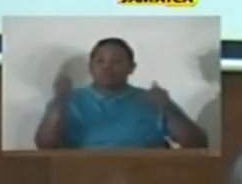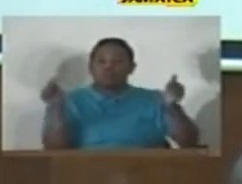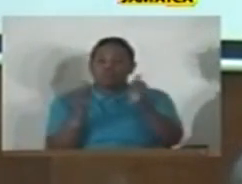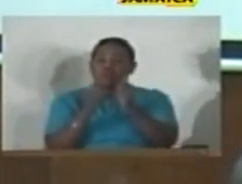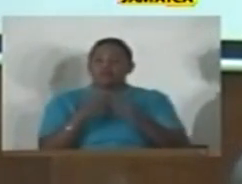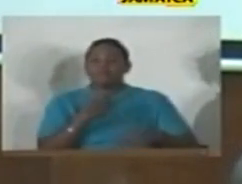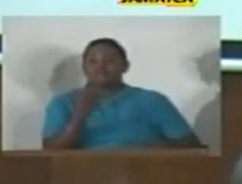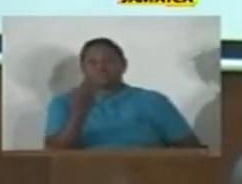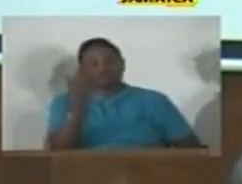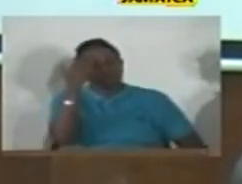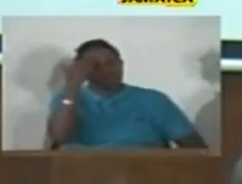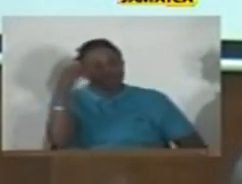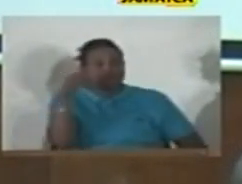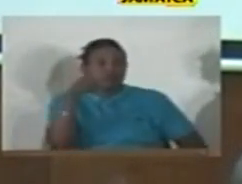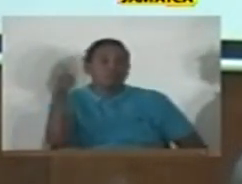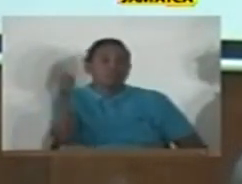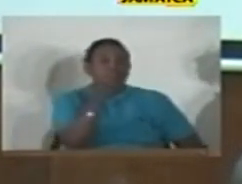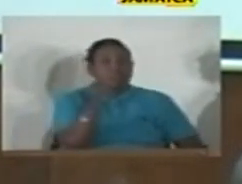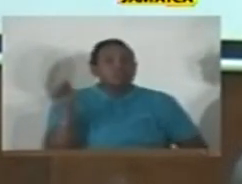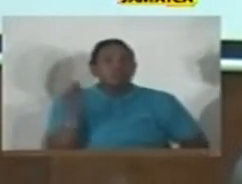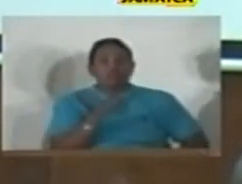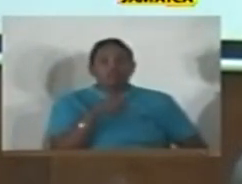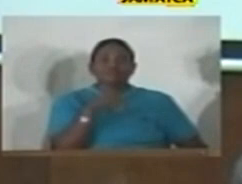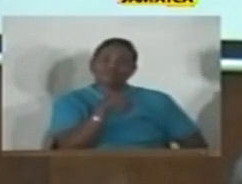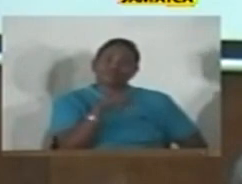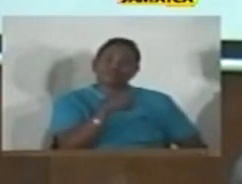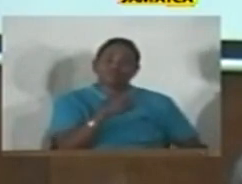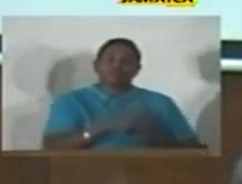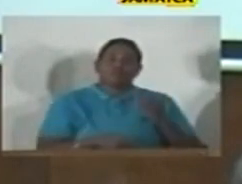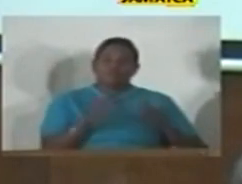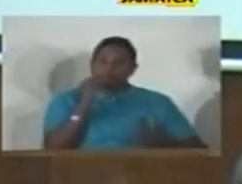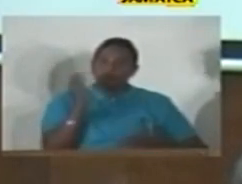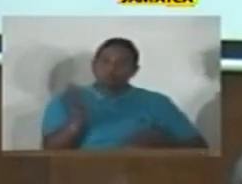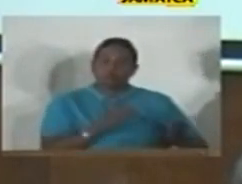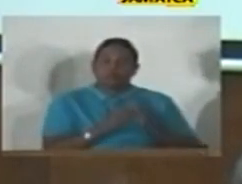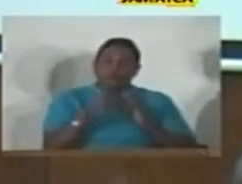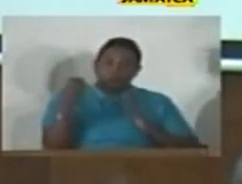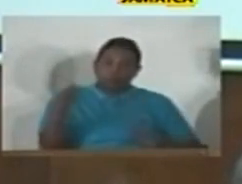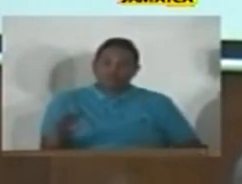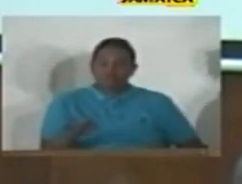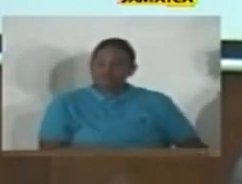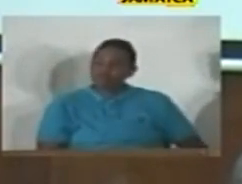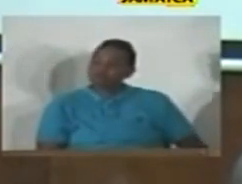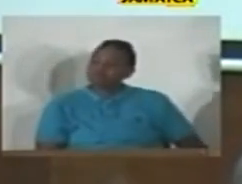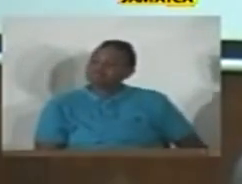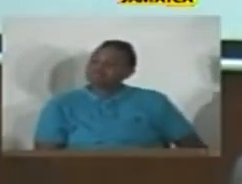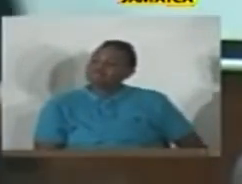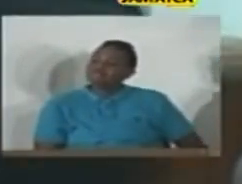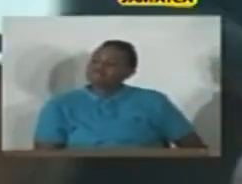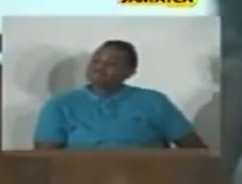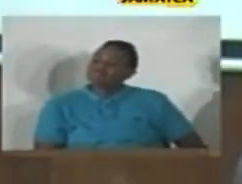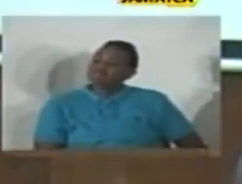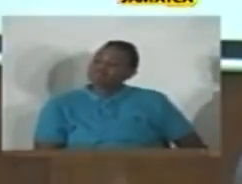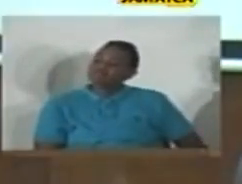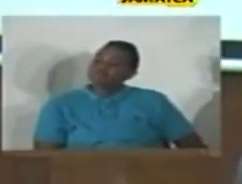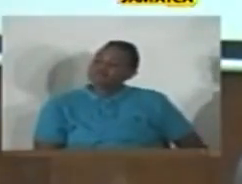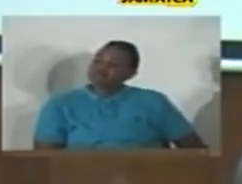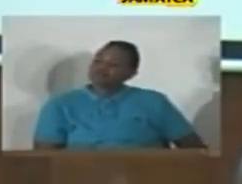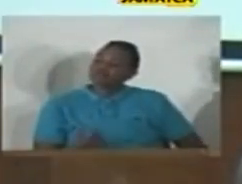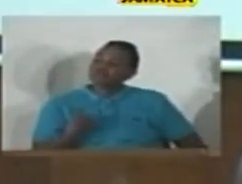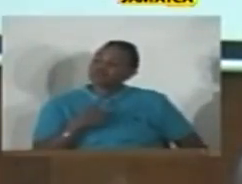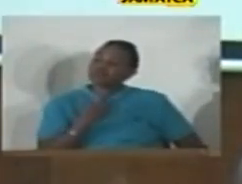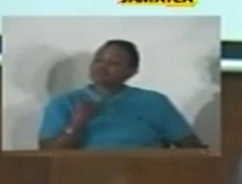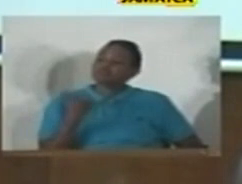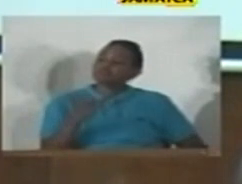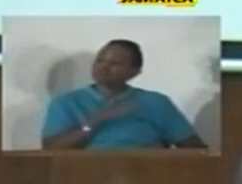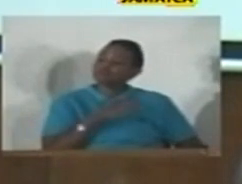Central knows about it. We have now in place a committee